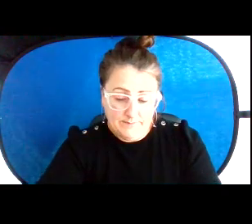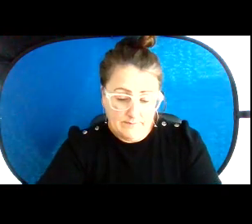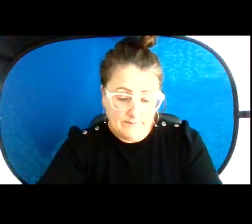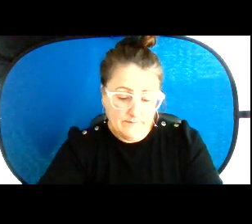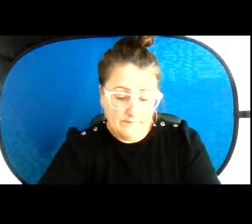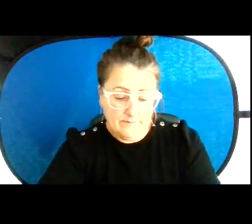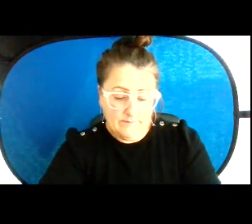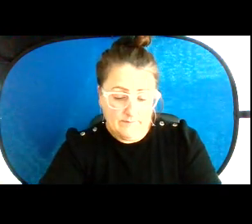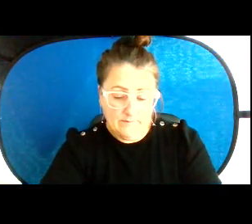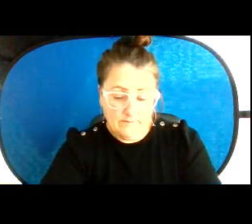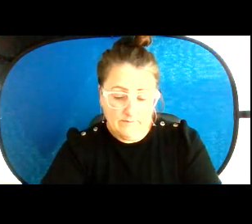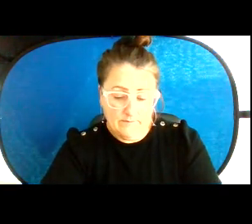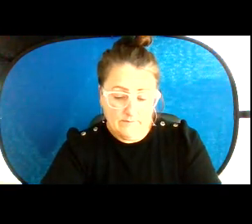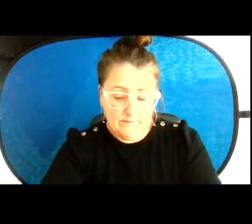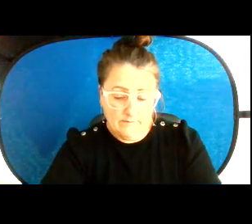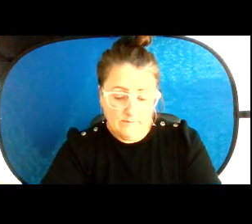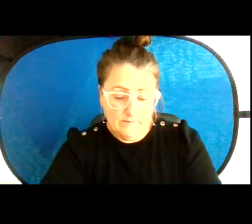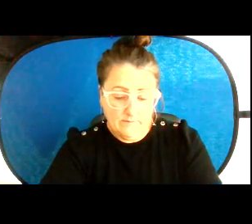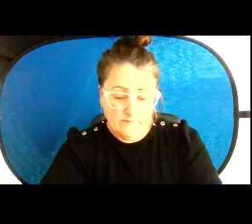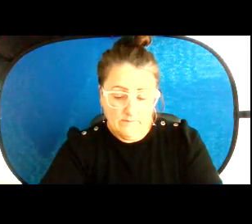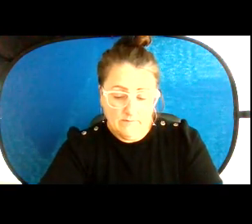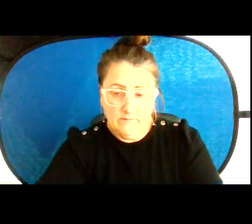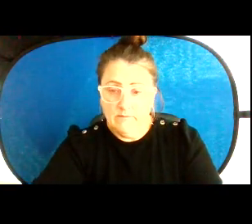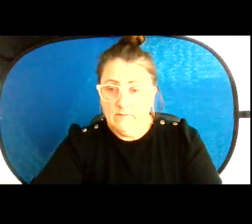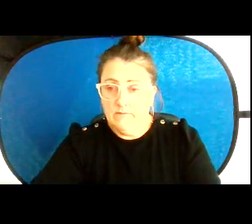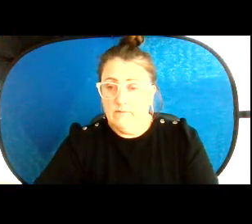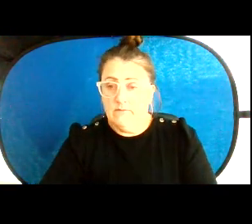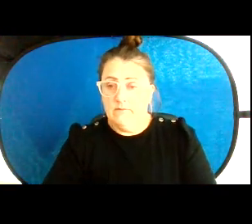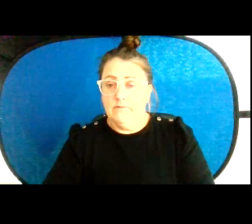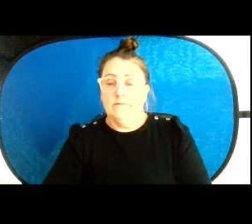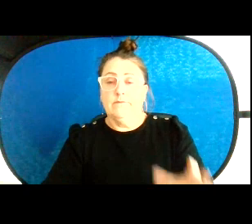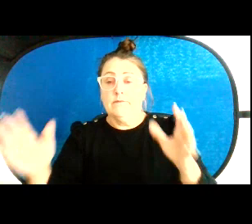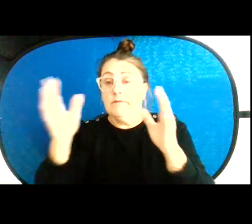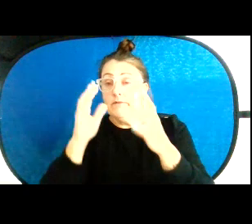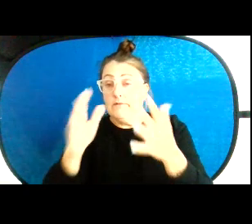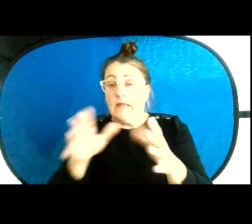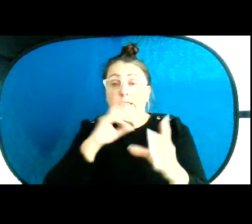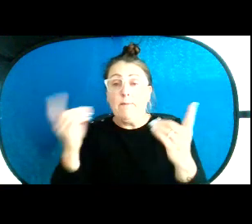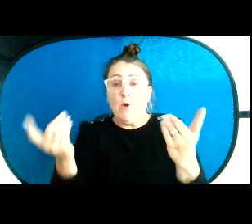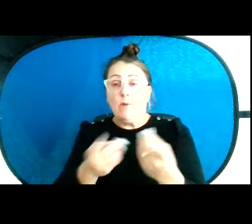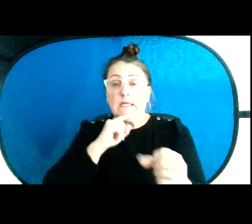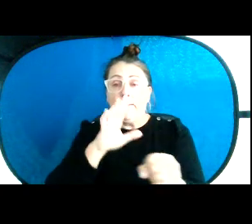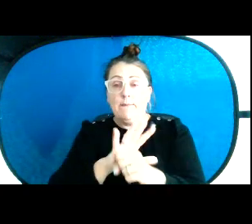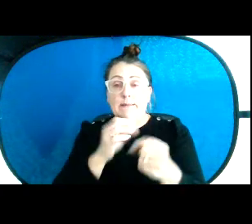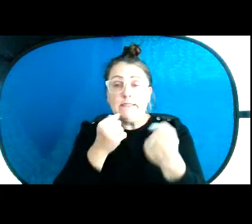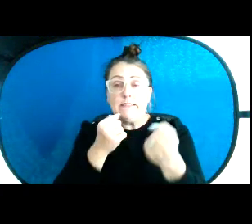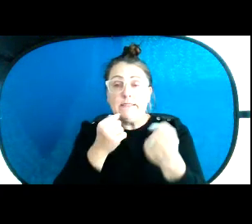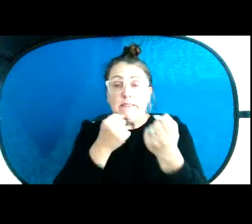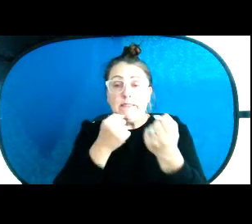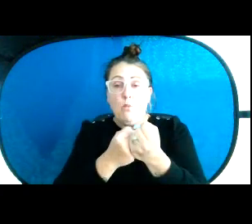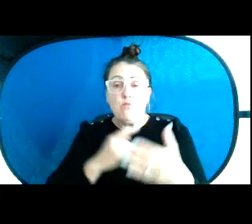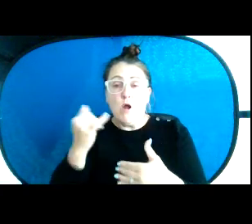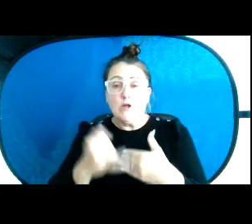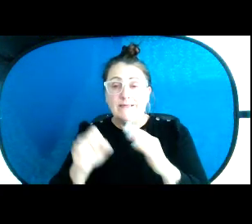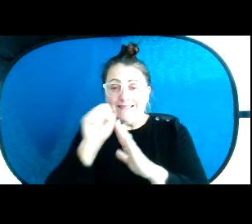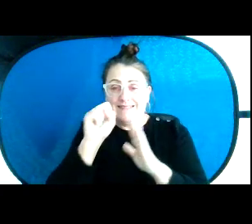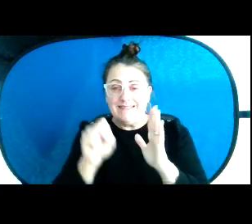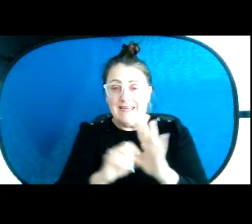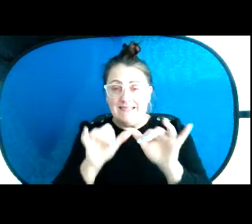an update to the Director's Transit Policy, which outlines the department's commitment to supporting transit projects on the state highway system.